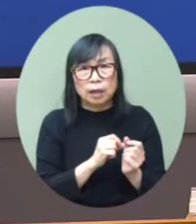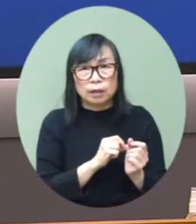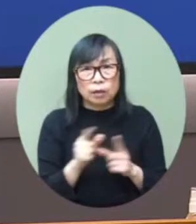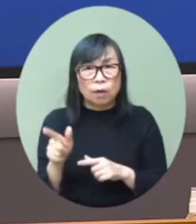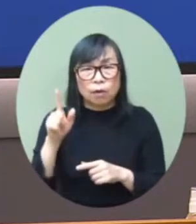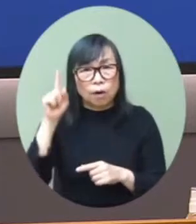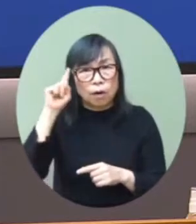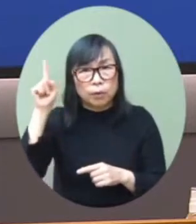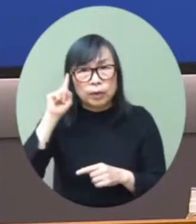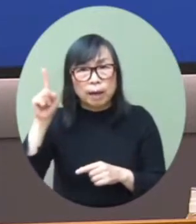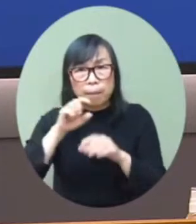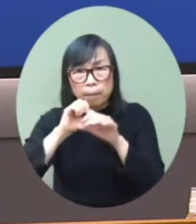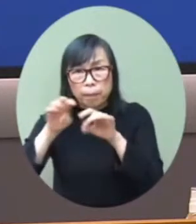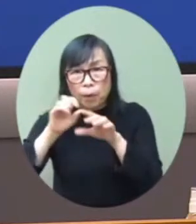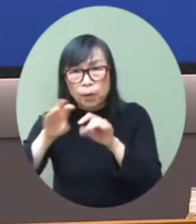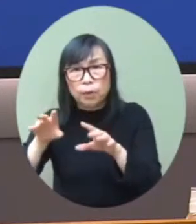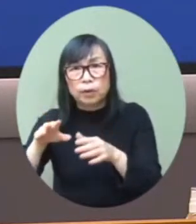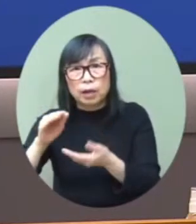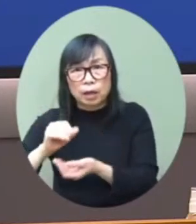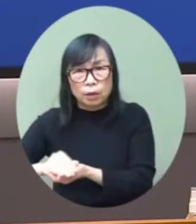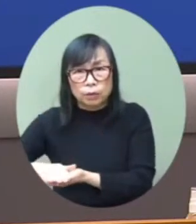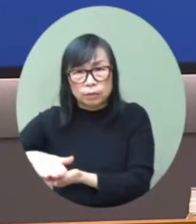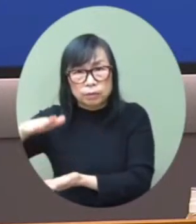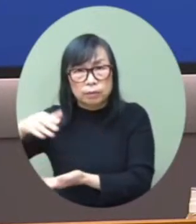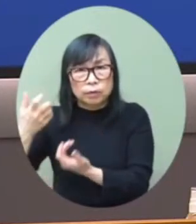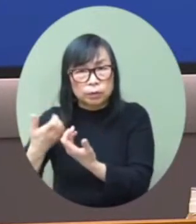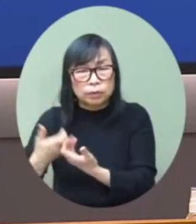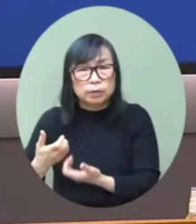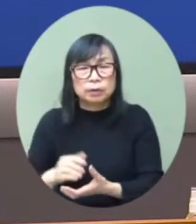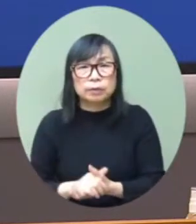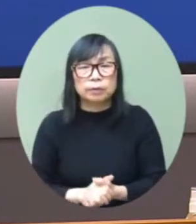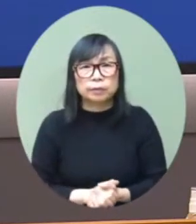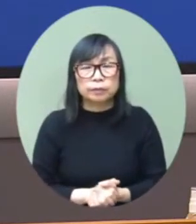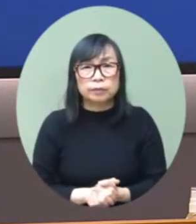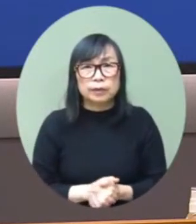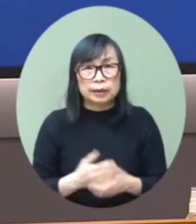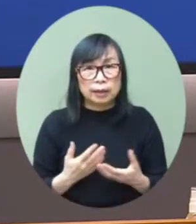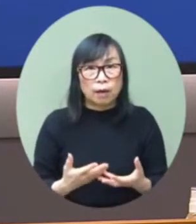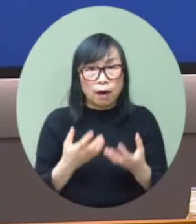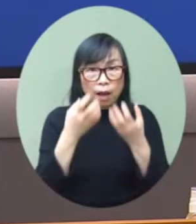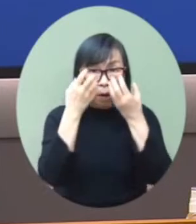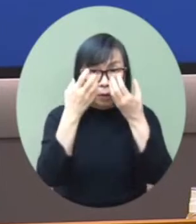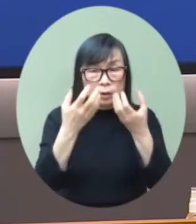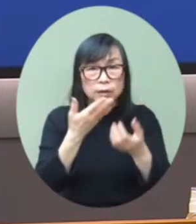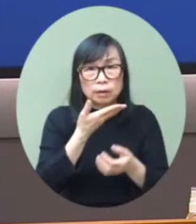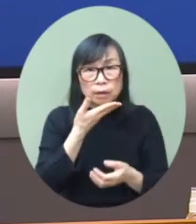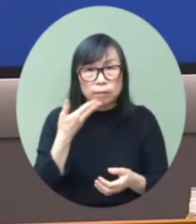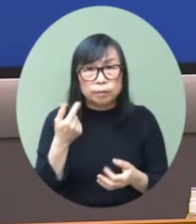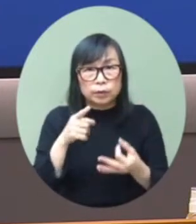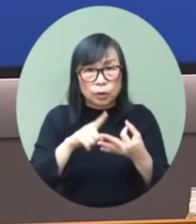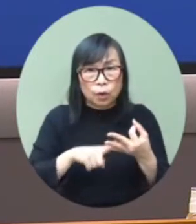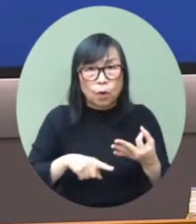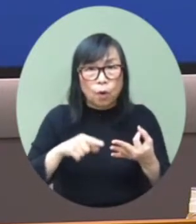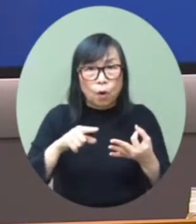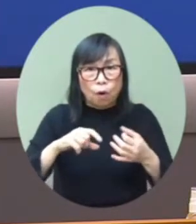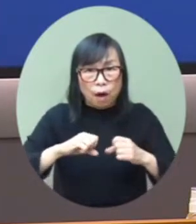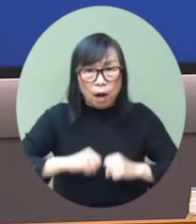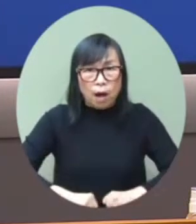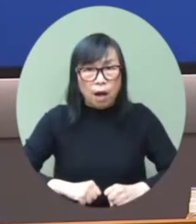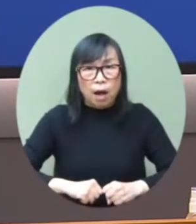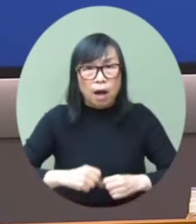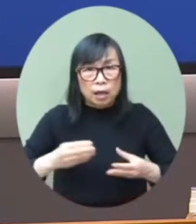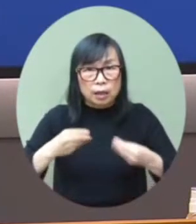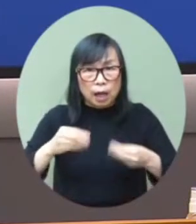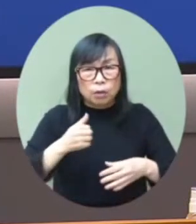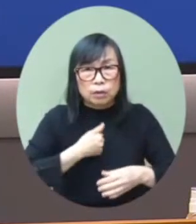infection figures should be higher than the total number reported each day. And this morning,